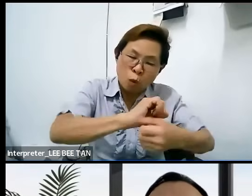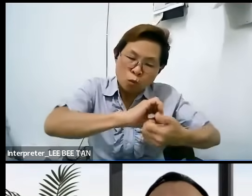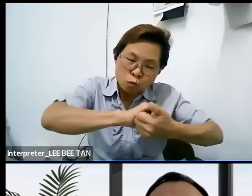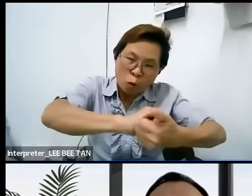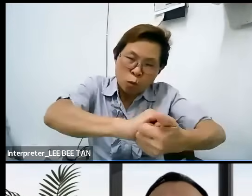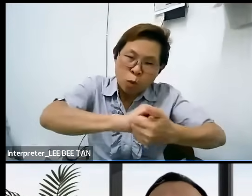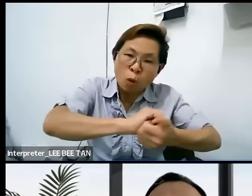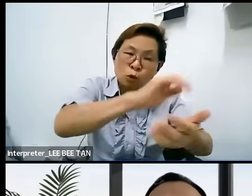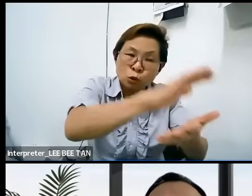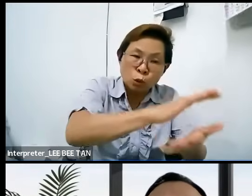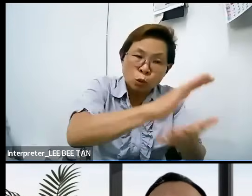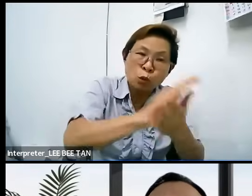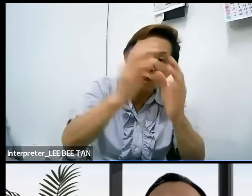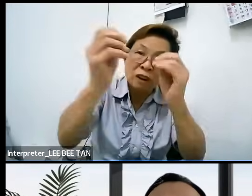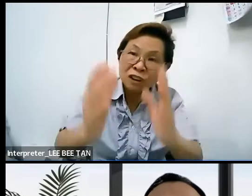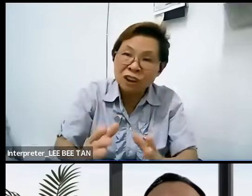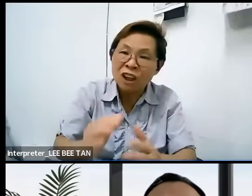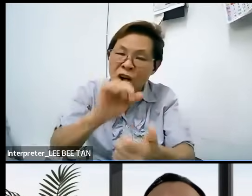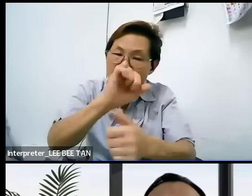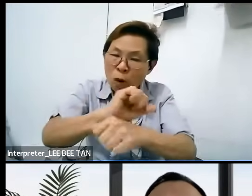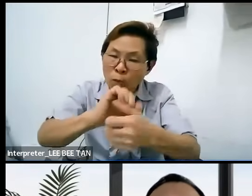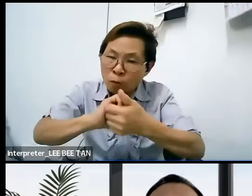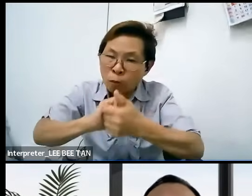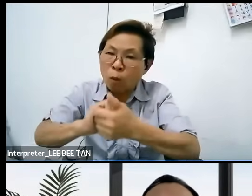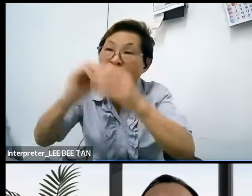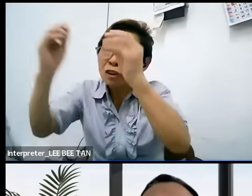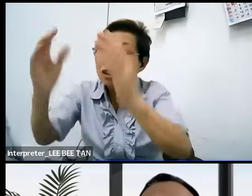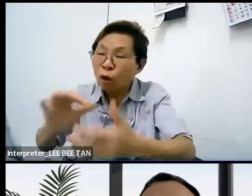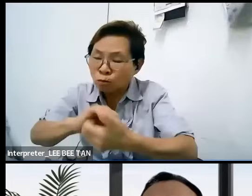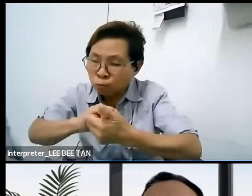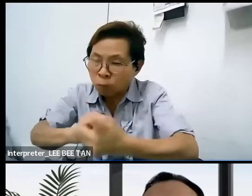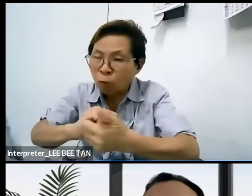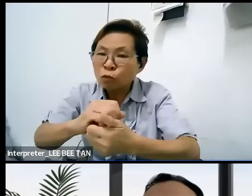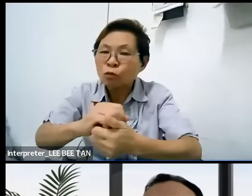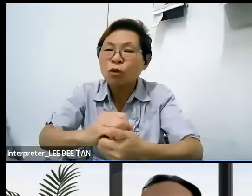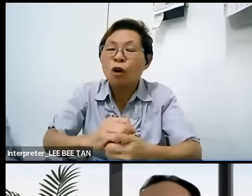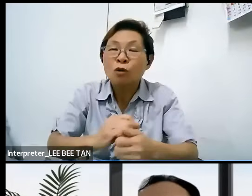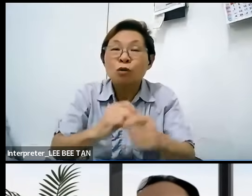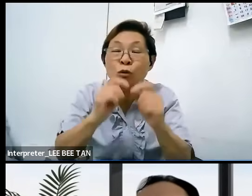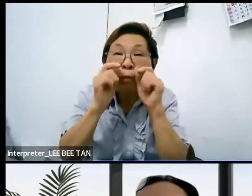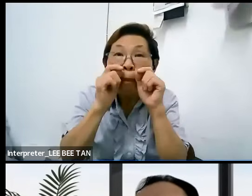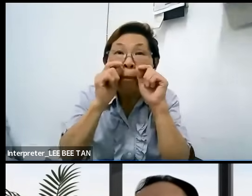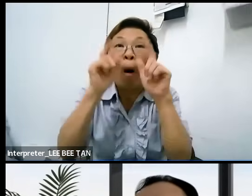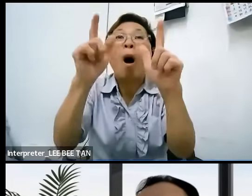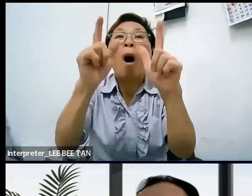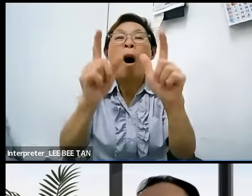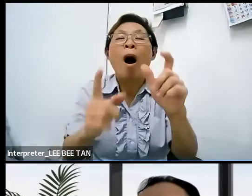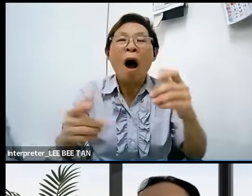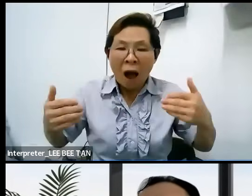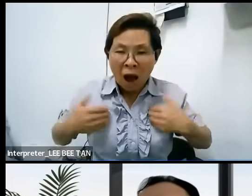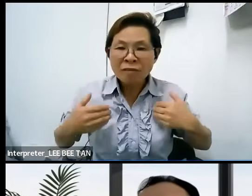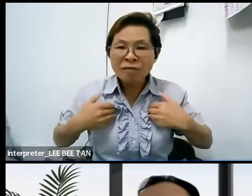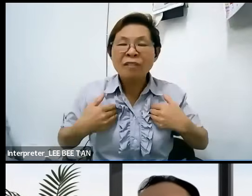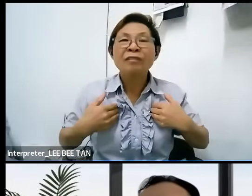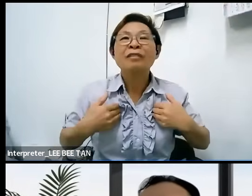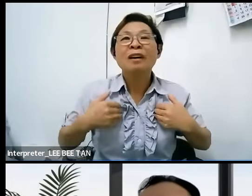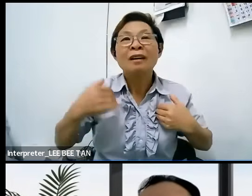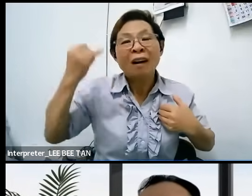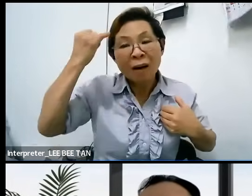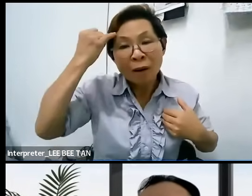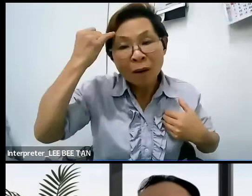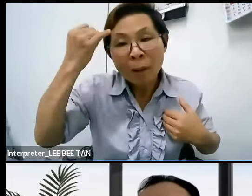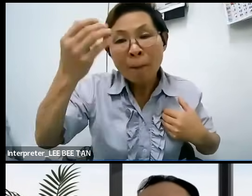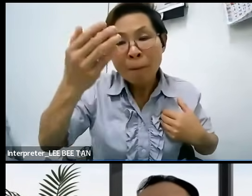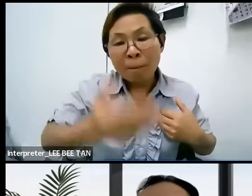with the schools, with the teachers themselves, the educators, in order to raise awareness on the availability of the resources, availability